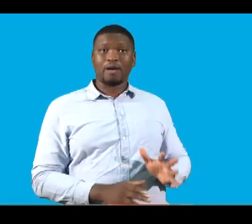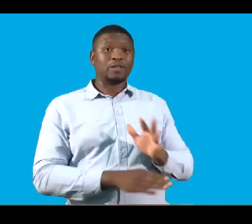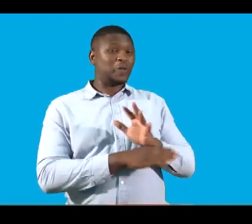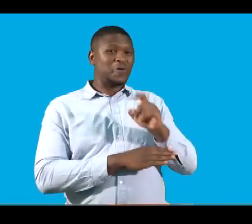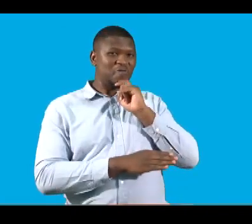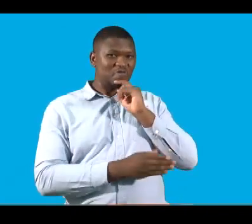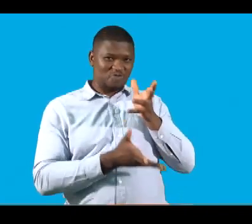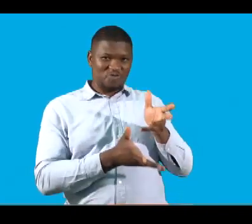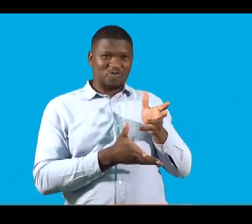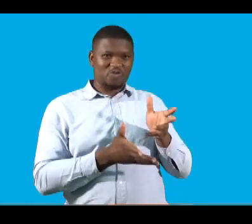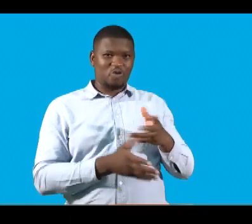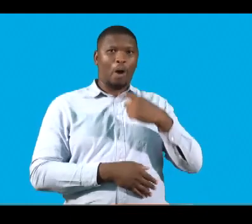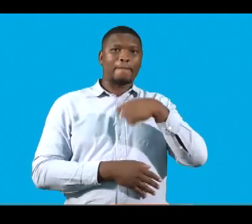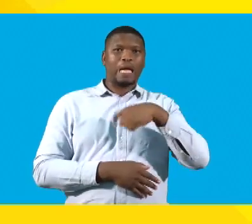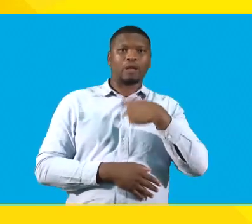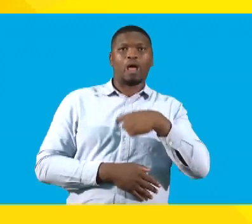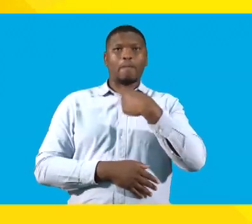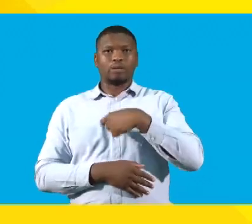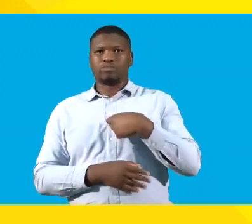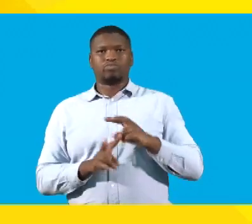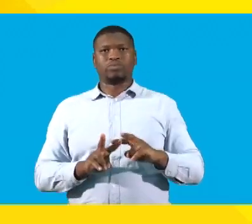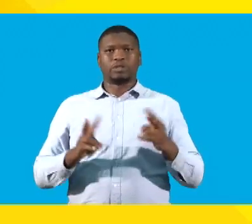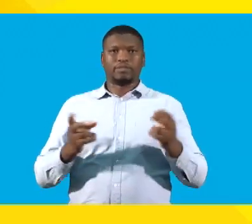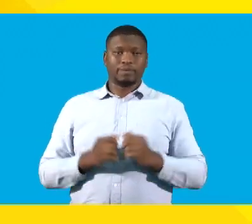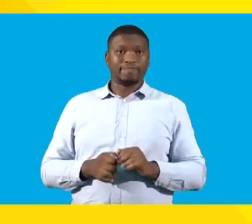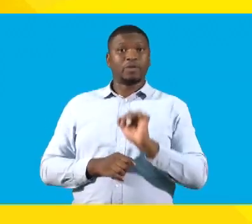can clearly read. Don't use